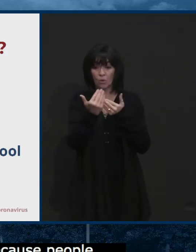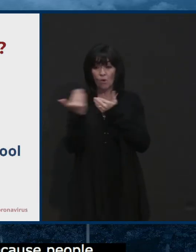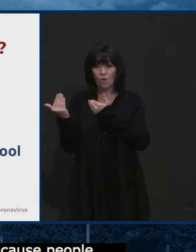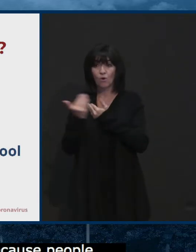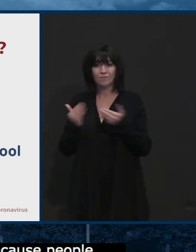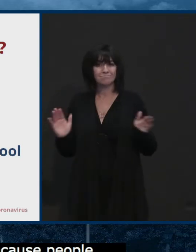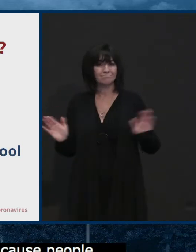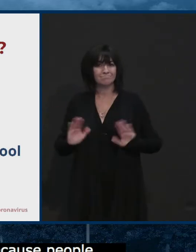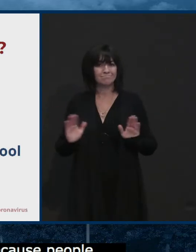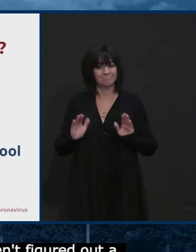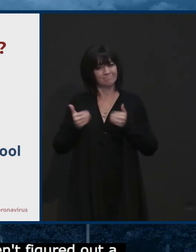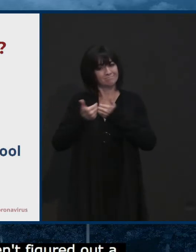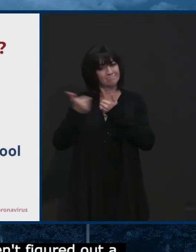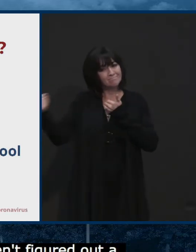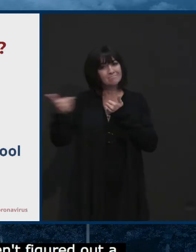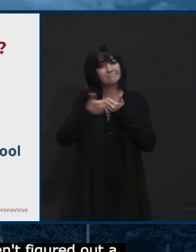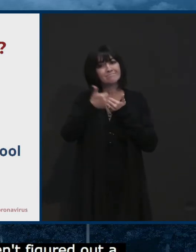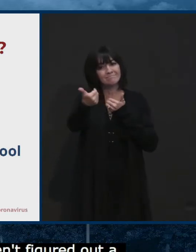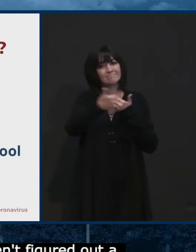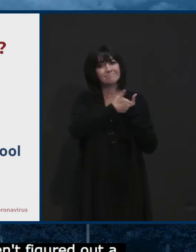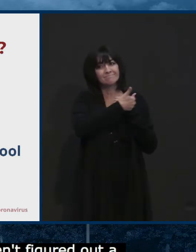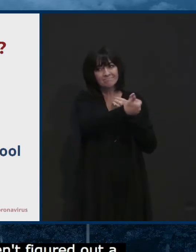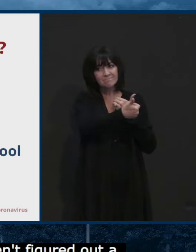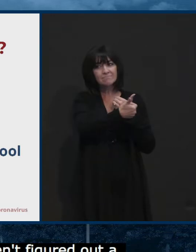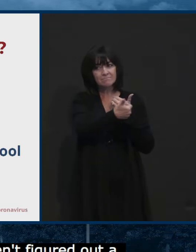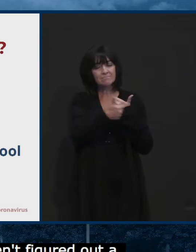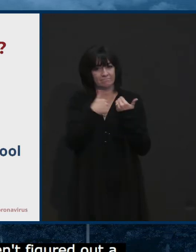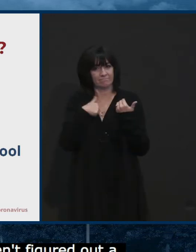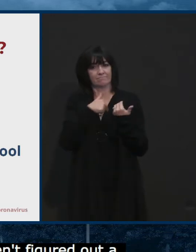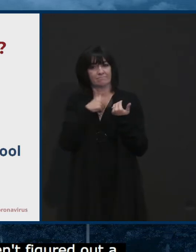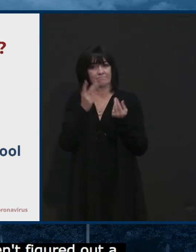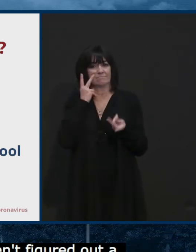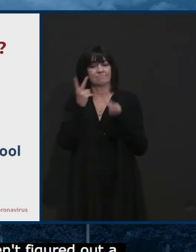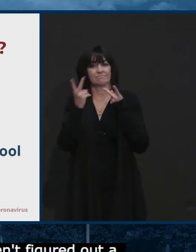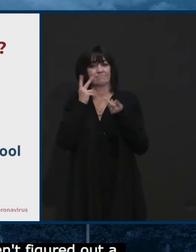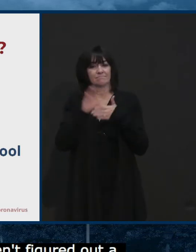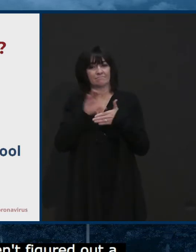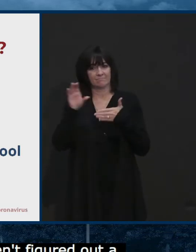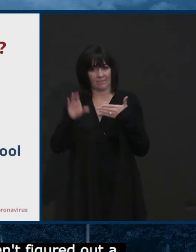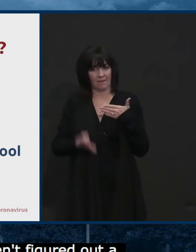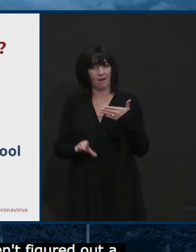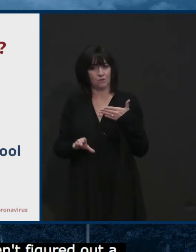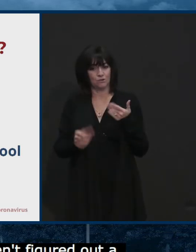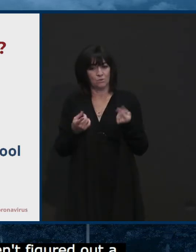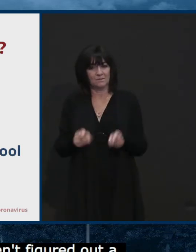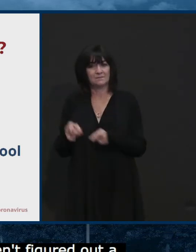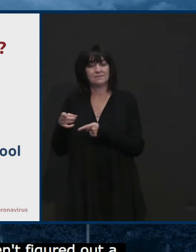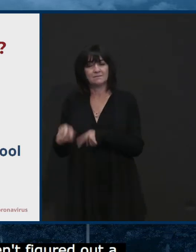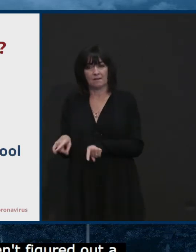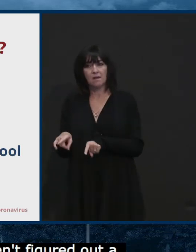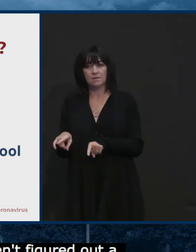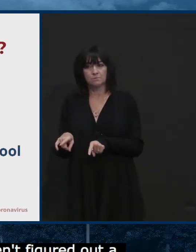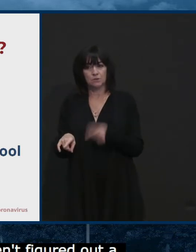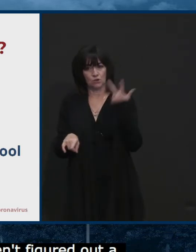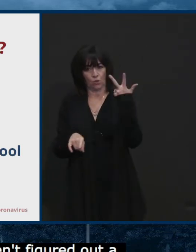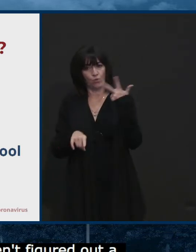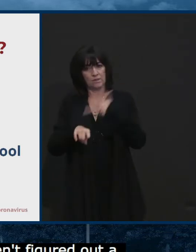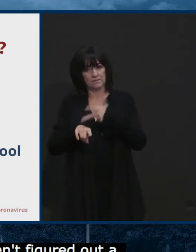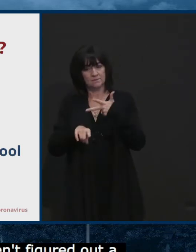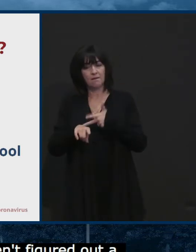We have seen a consequence, in the school setting 3 times now with staff who have been